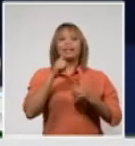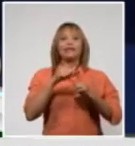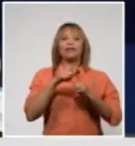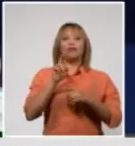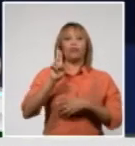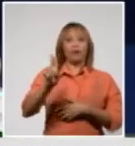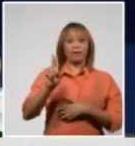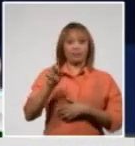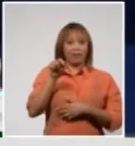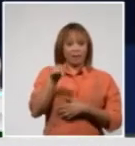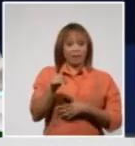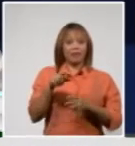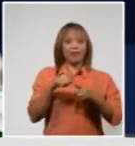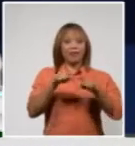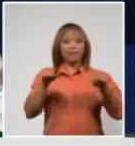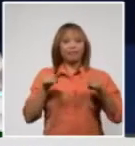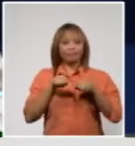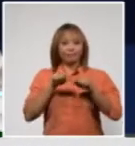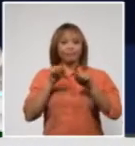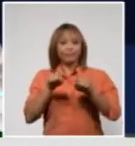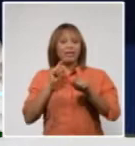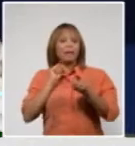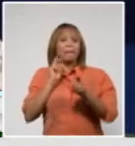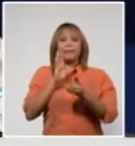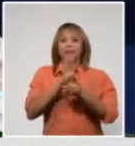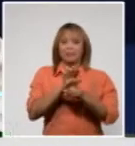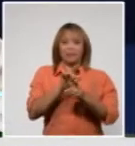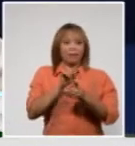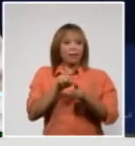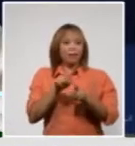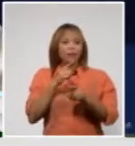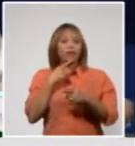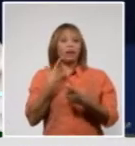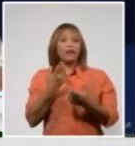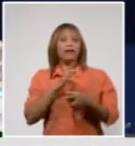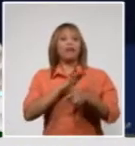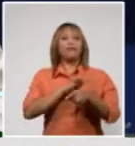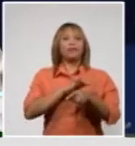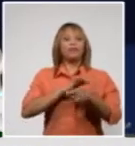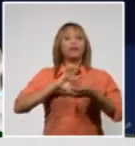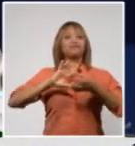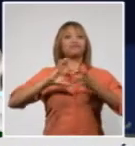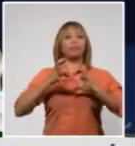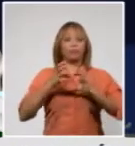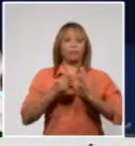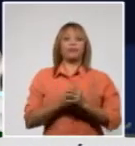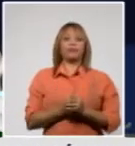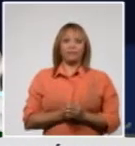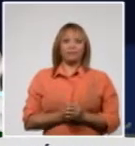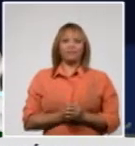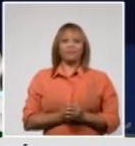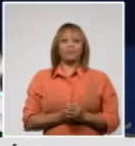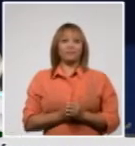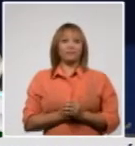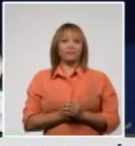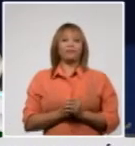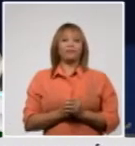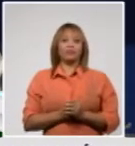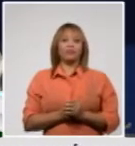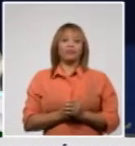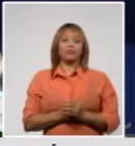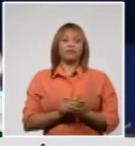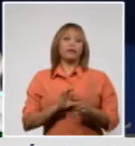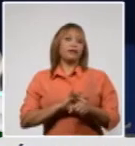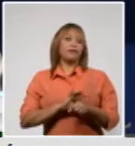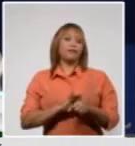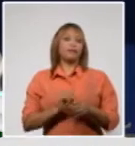She spent 10 days in intensive care and suffered complications linked to the virus from the outset.